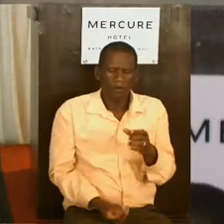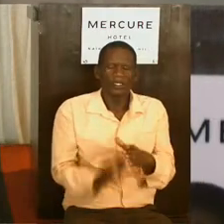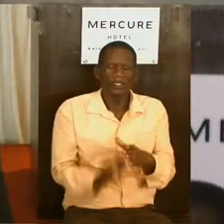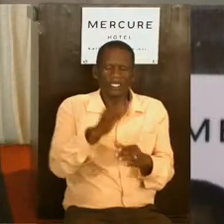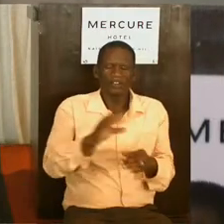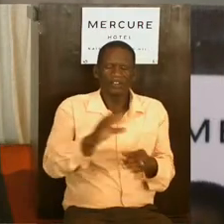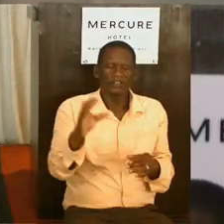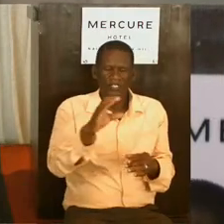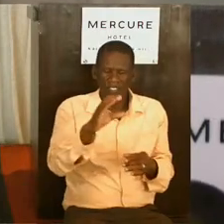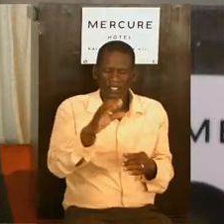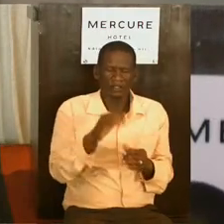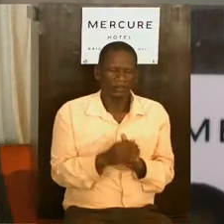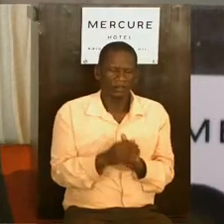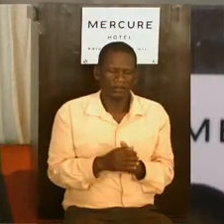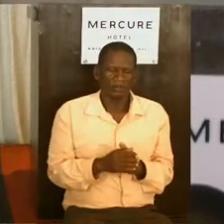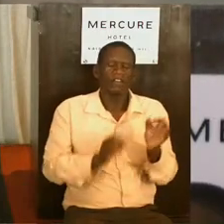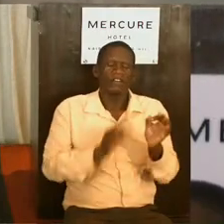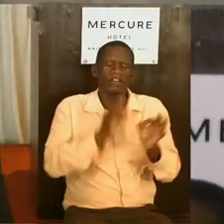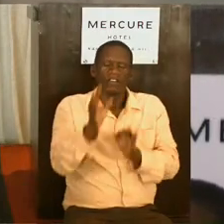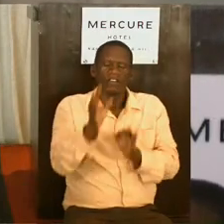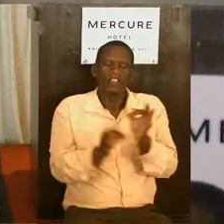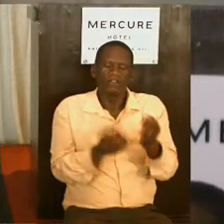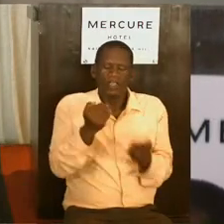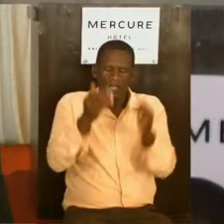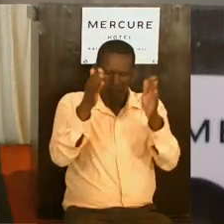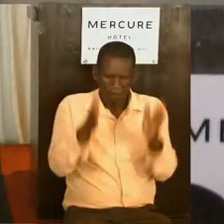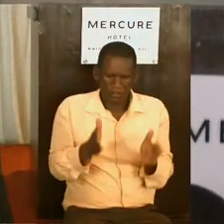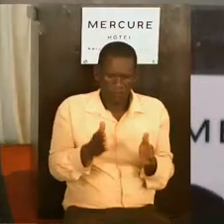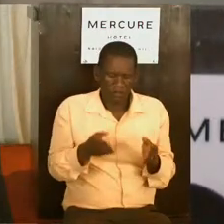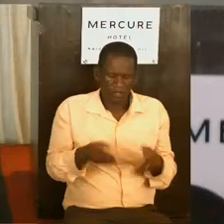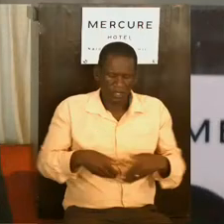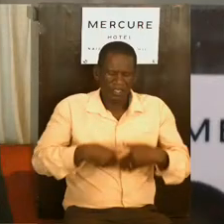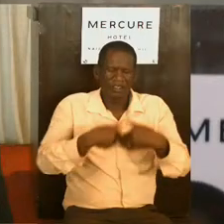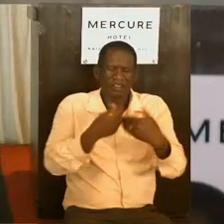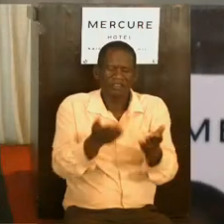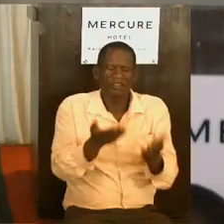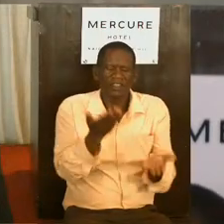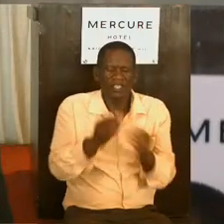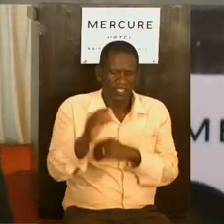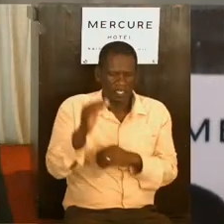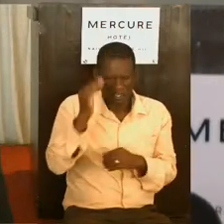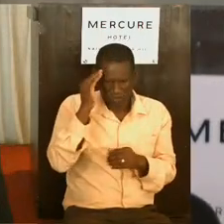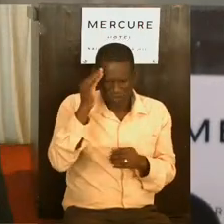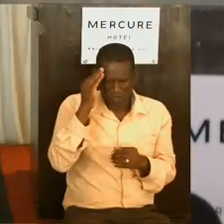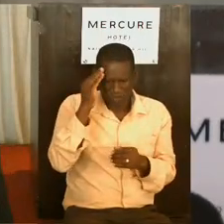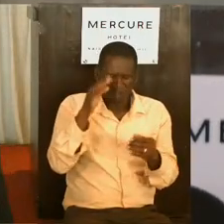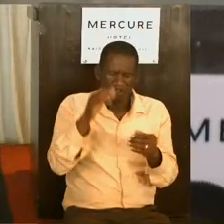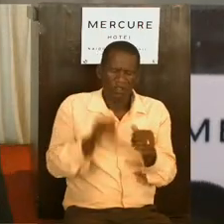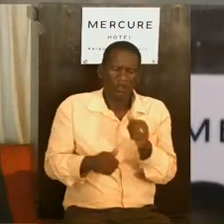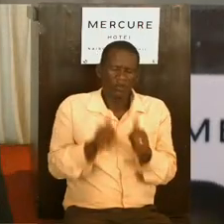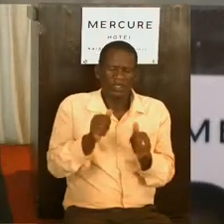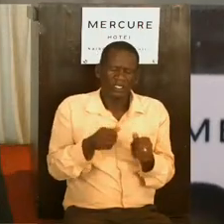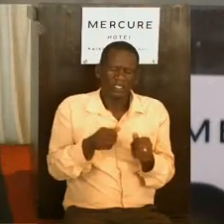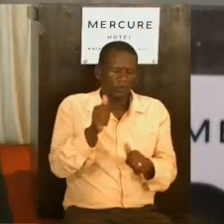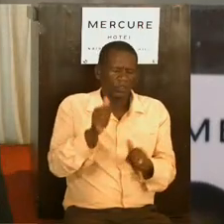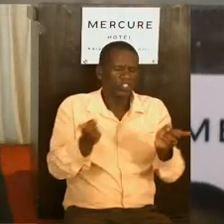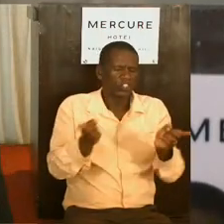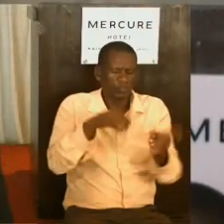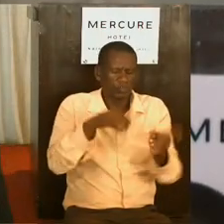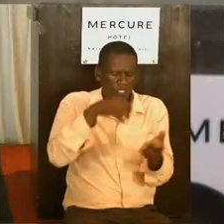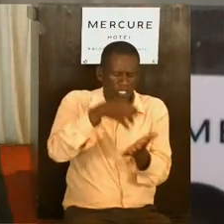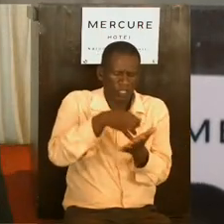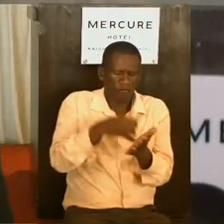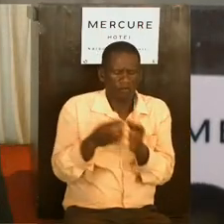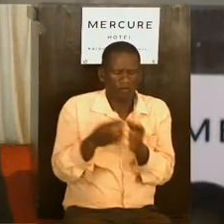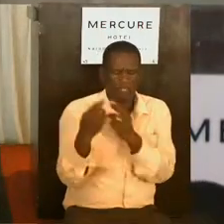citizenship if anybody is delivering any education that is devoid of